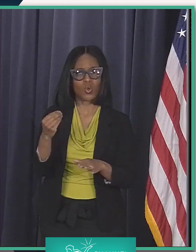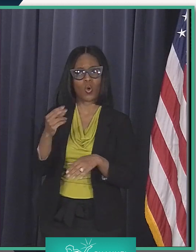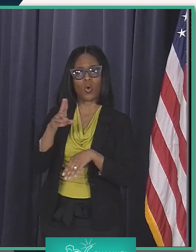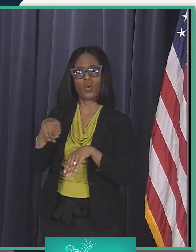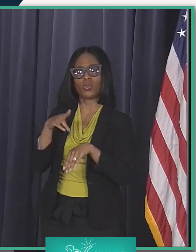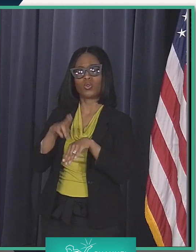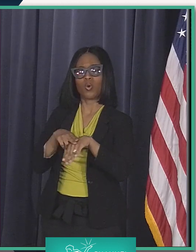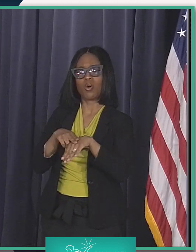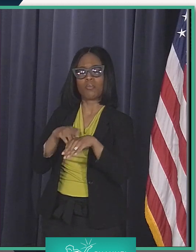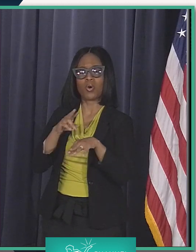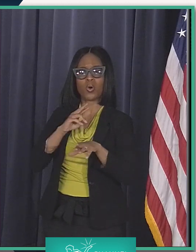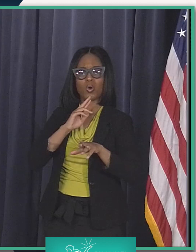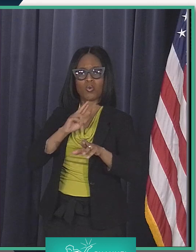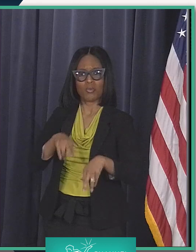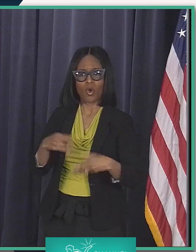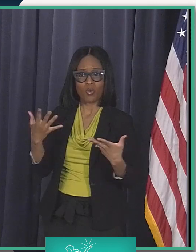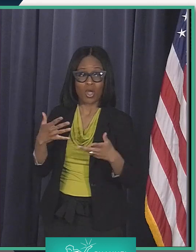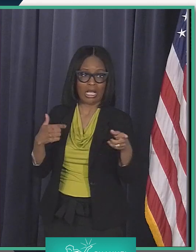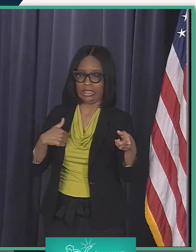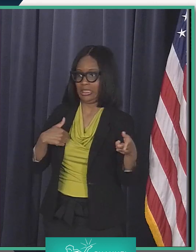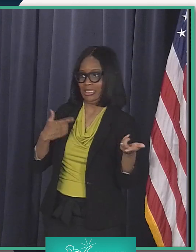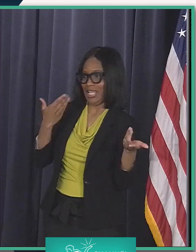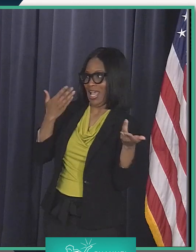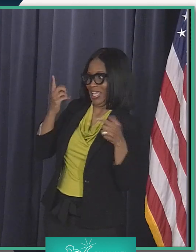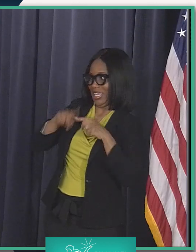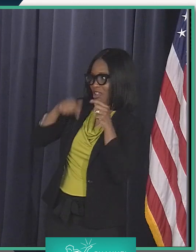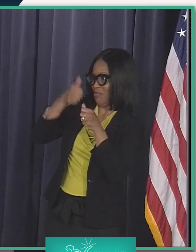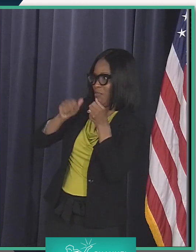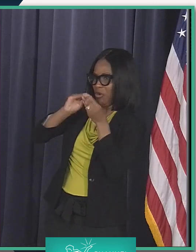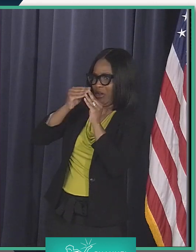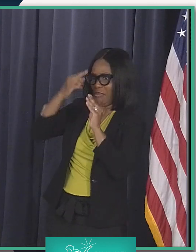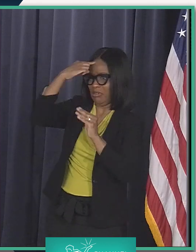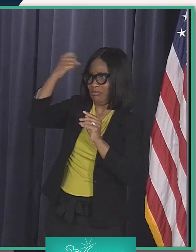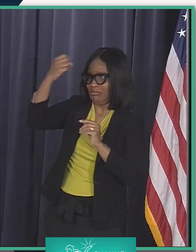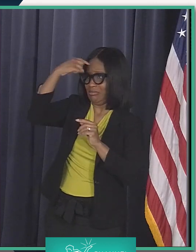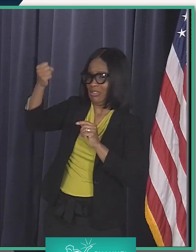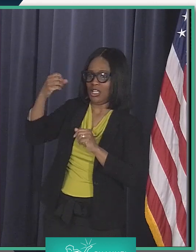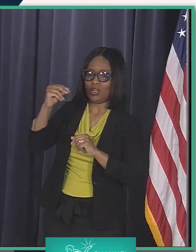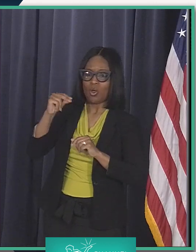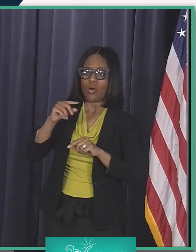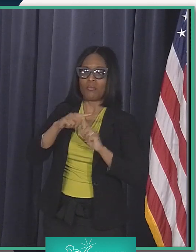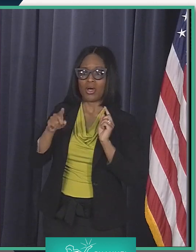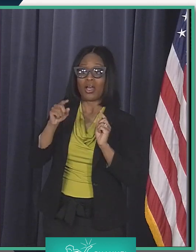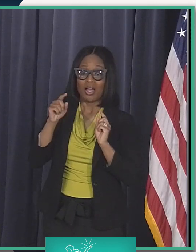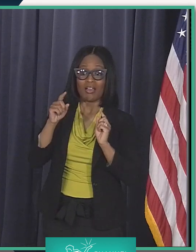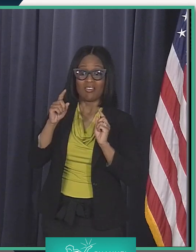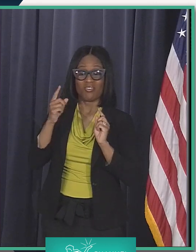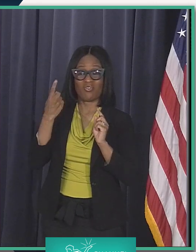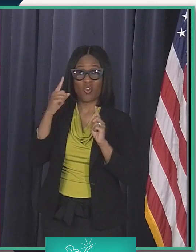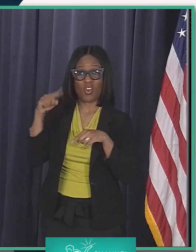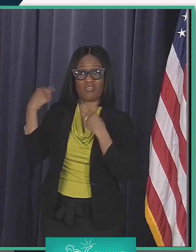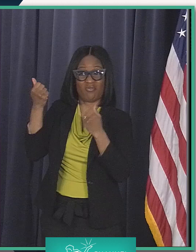to, and like what does it look like now? I'm not going to give you the numbers off the top of my head, but they are up. They have been up for a couple of months now,